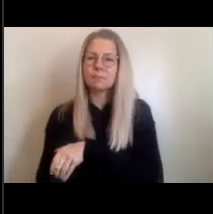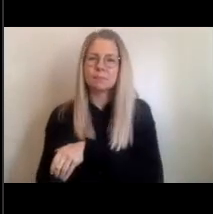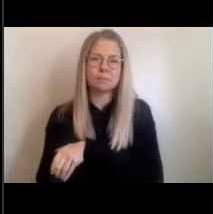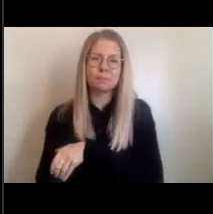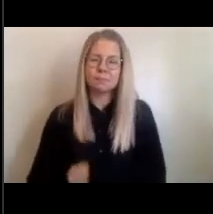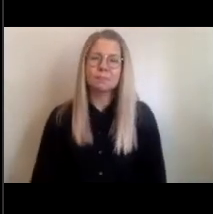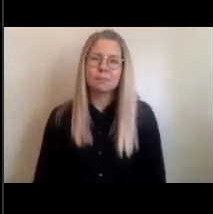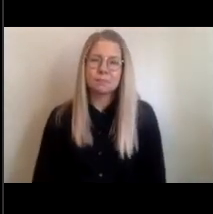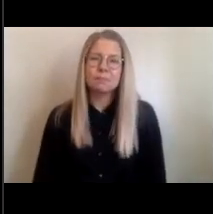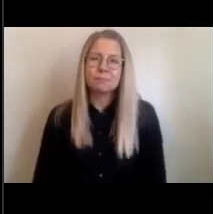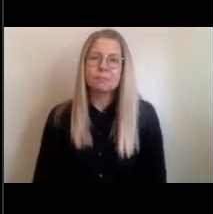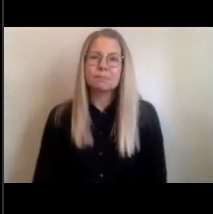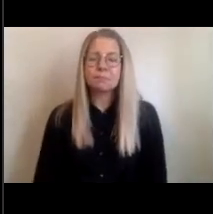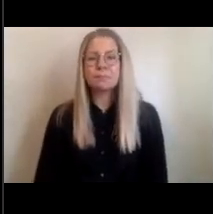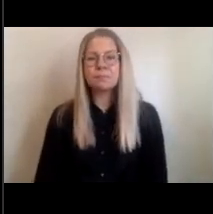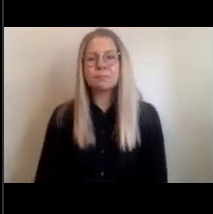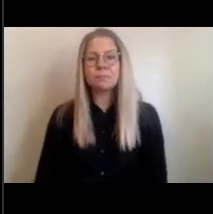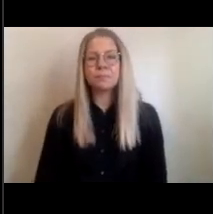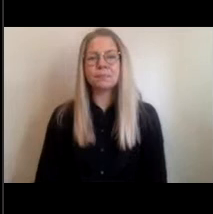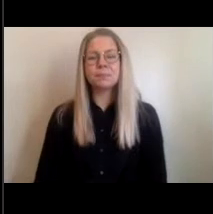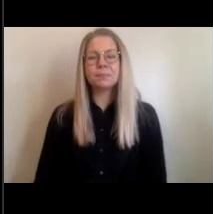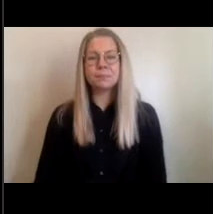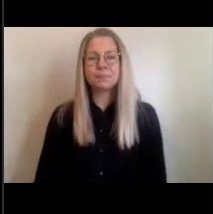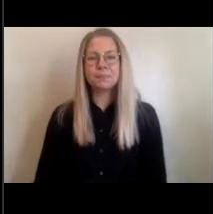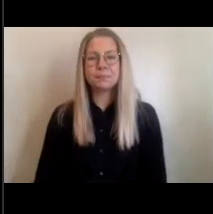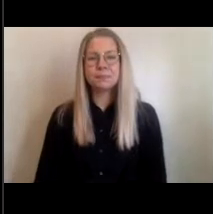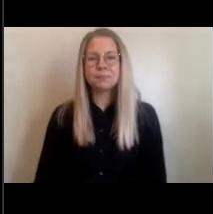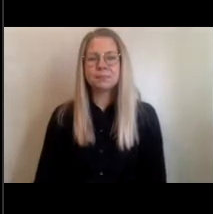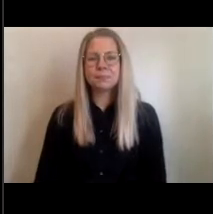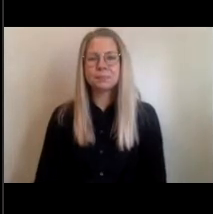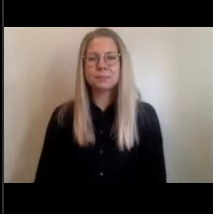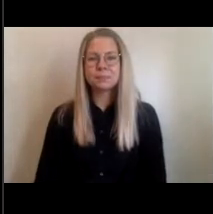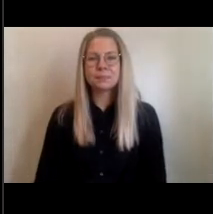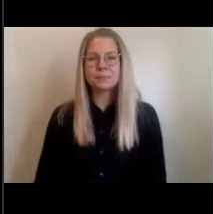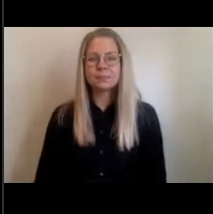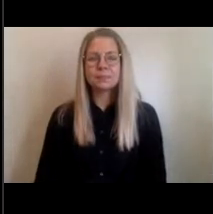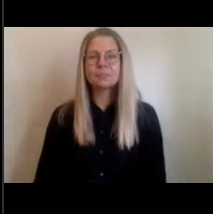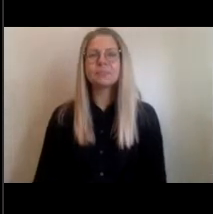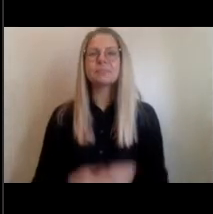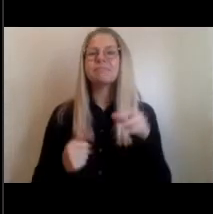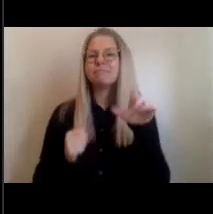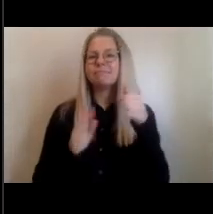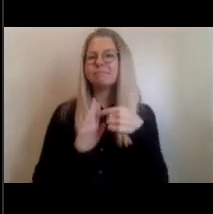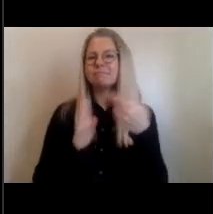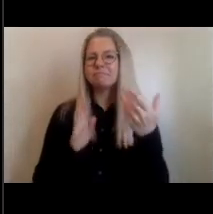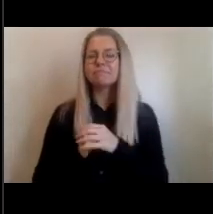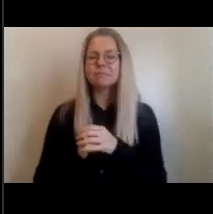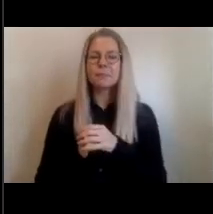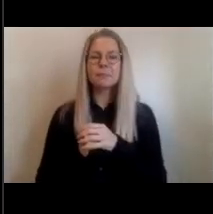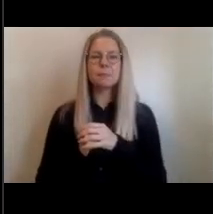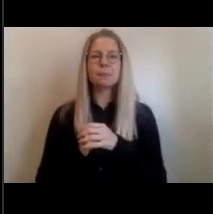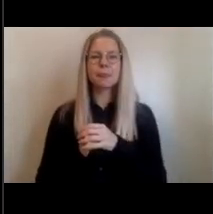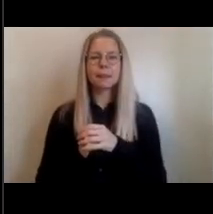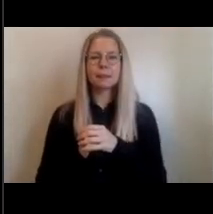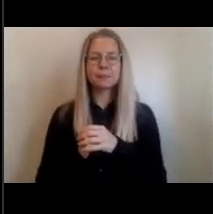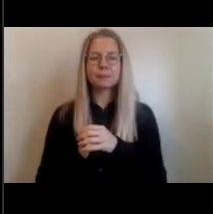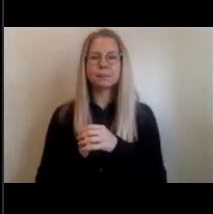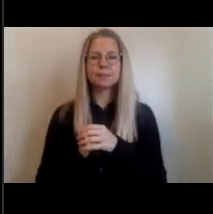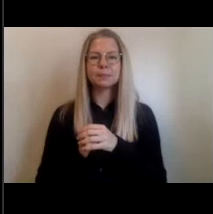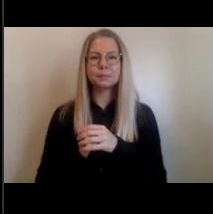Let me give you another example here. So let's talk about healthy behavior. So this is coming from a German